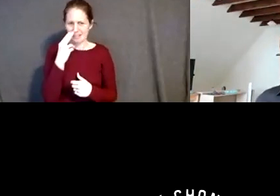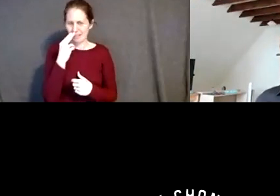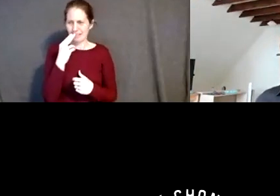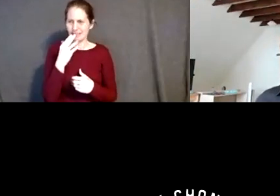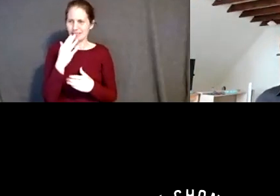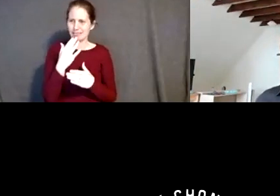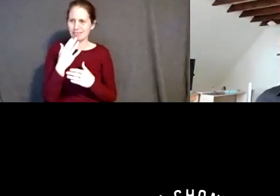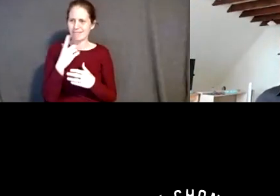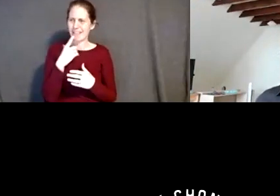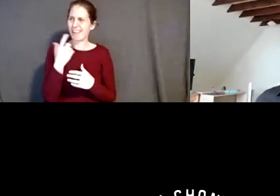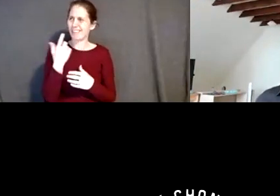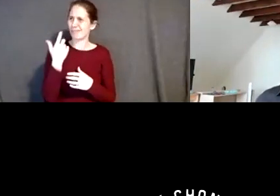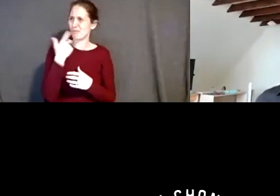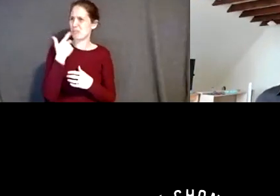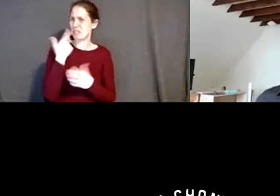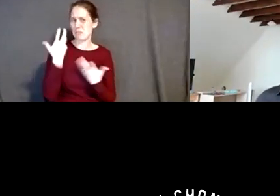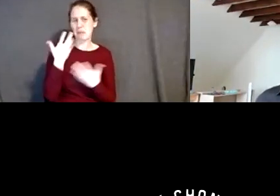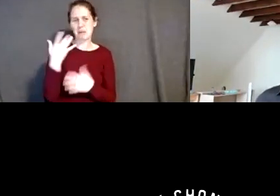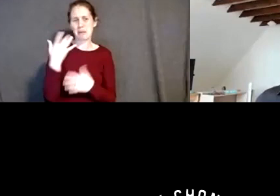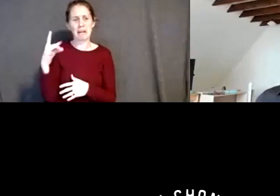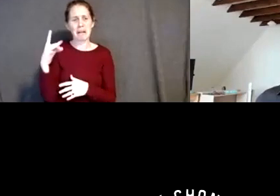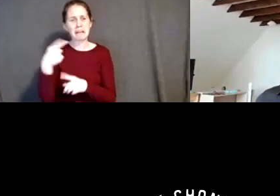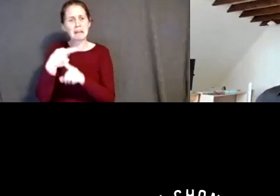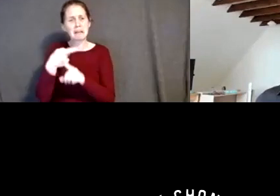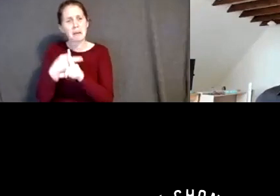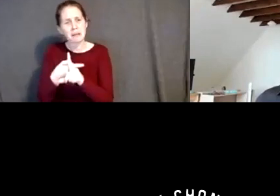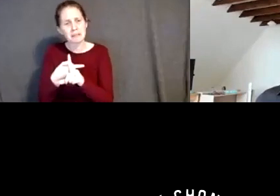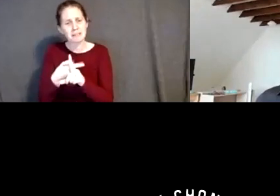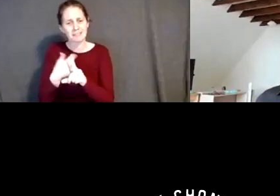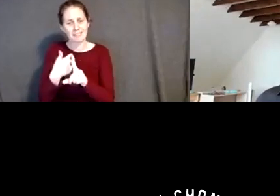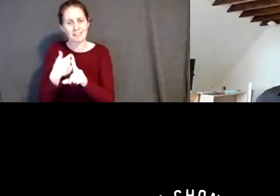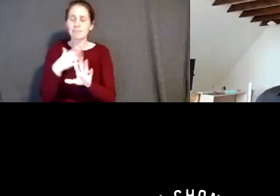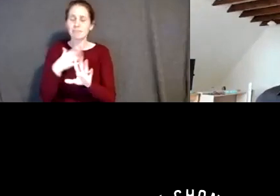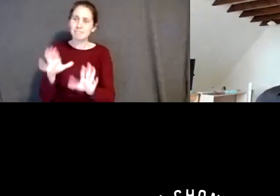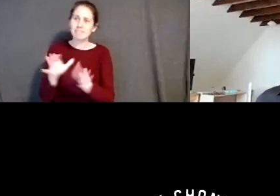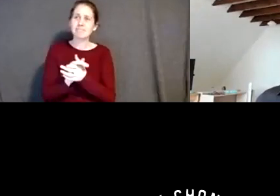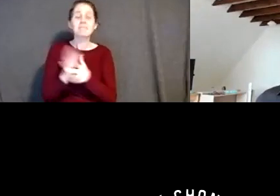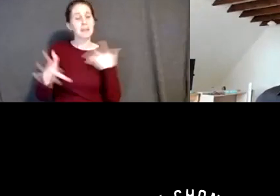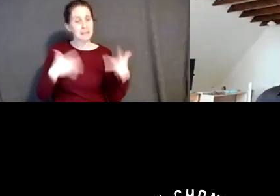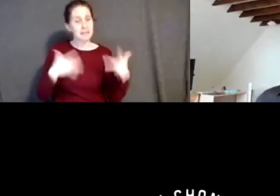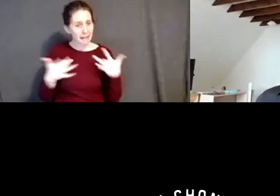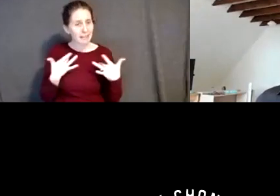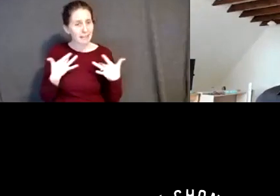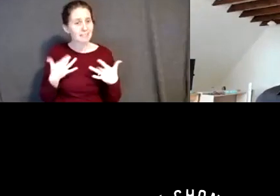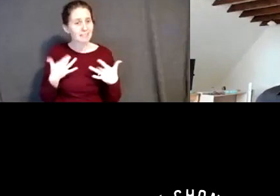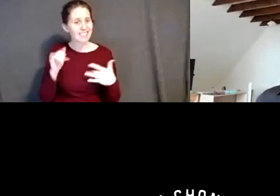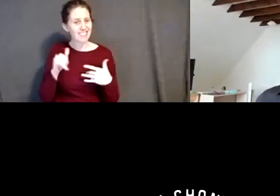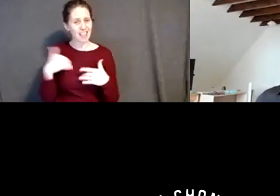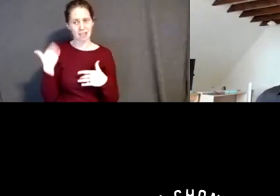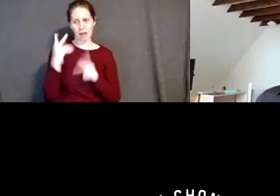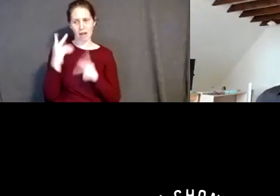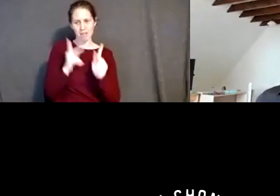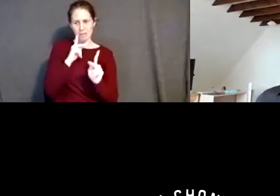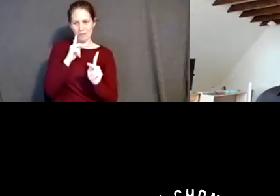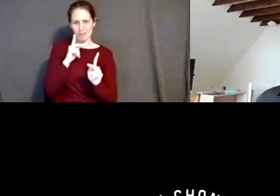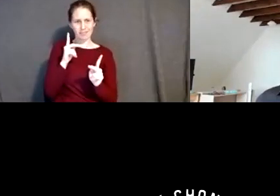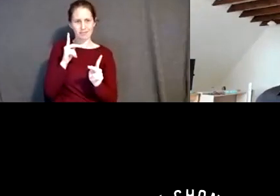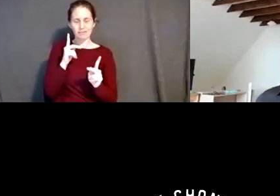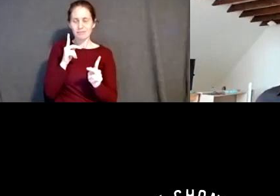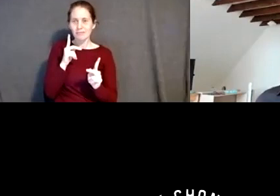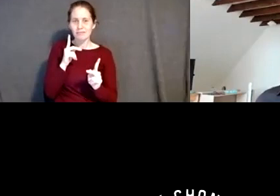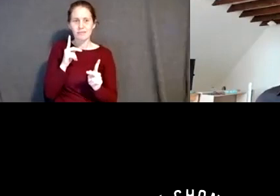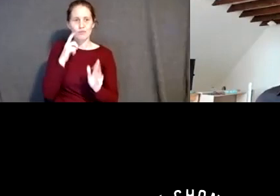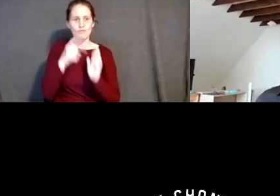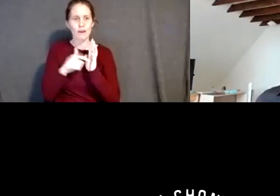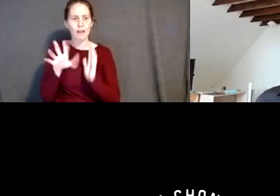that over the last perhaps 18 months, I'm glad and excited that younger people have found their voice over